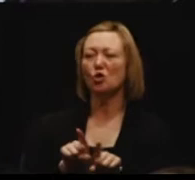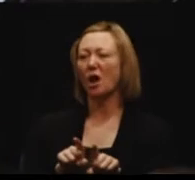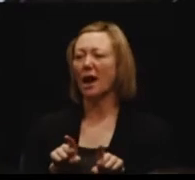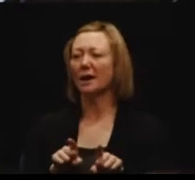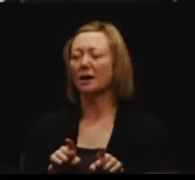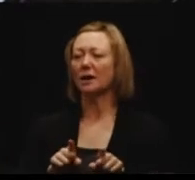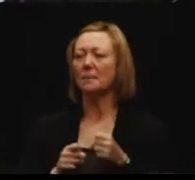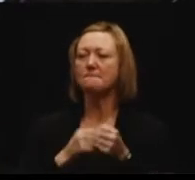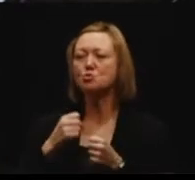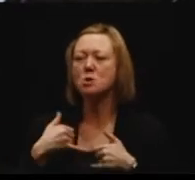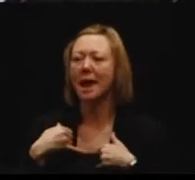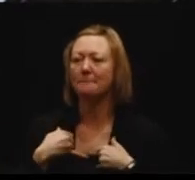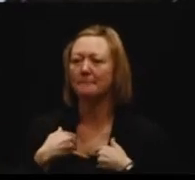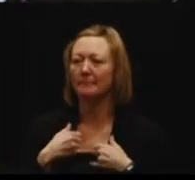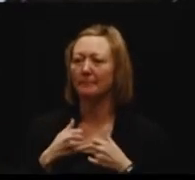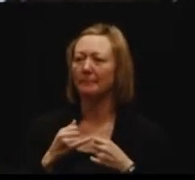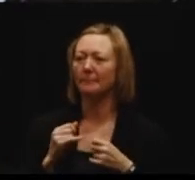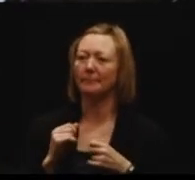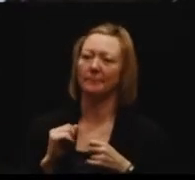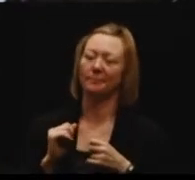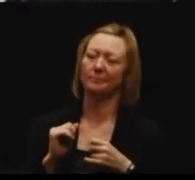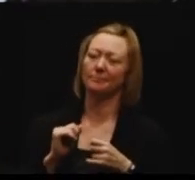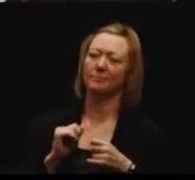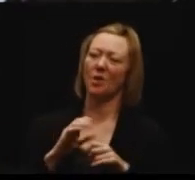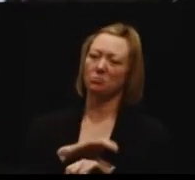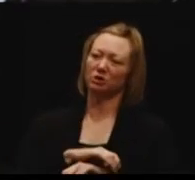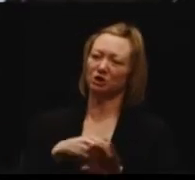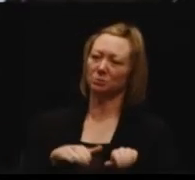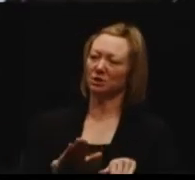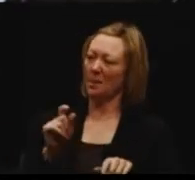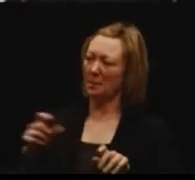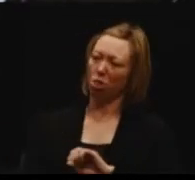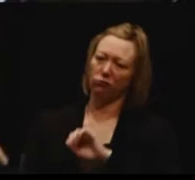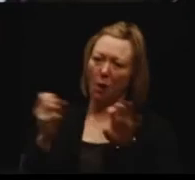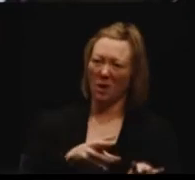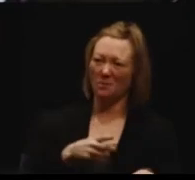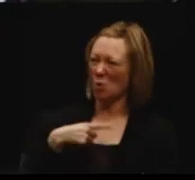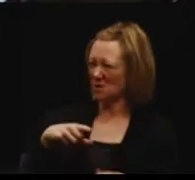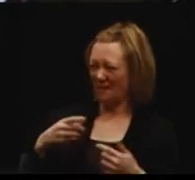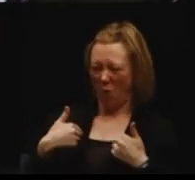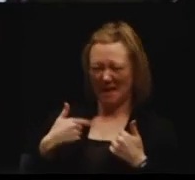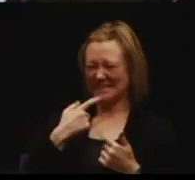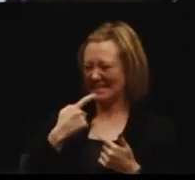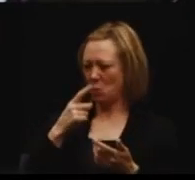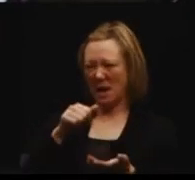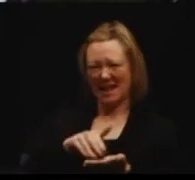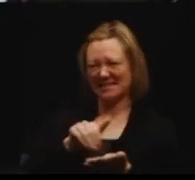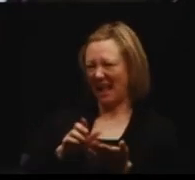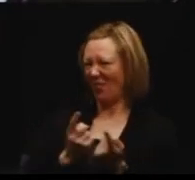boot camp style apprenticeships where people are thrown in, and particularly, I mean, it's easy for us because we can get things out into the market very quickly, as I've said